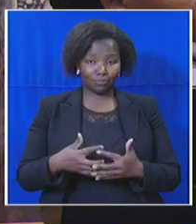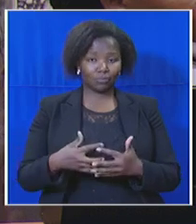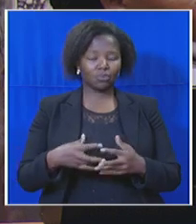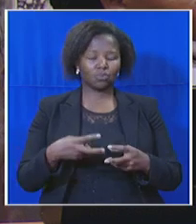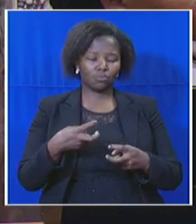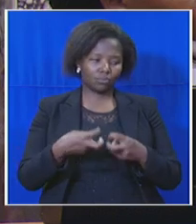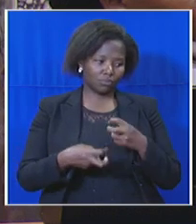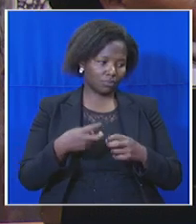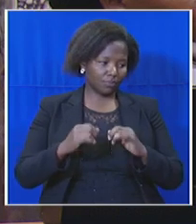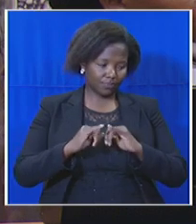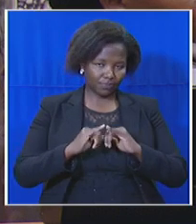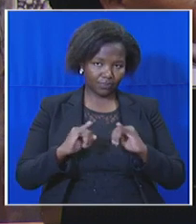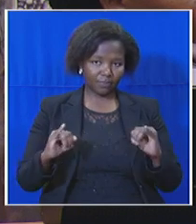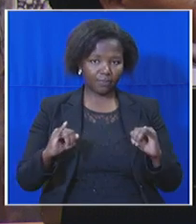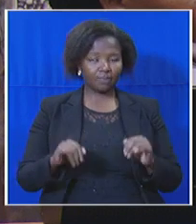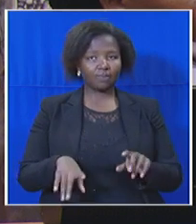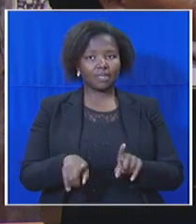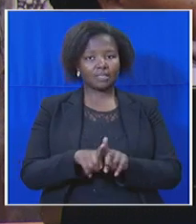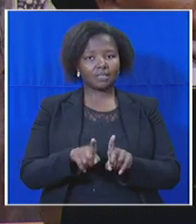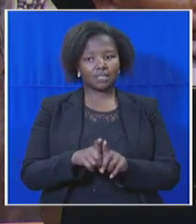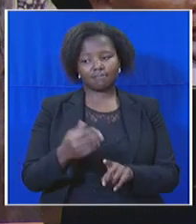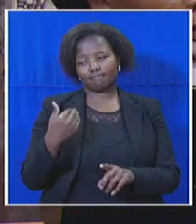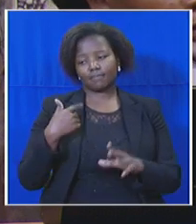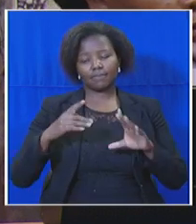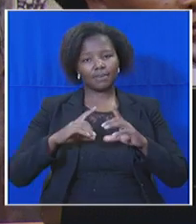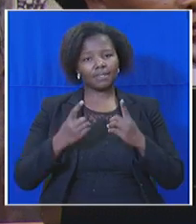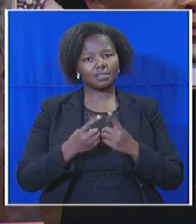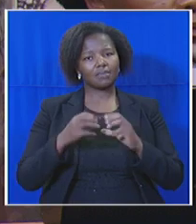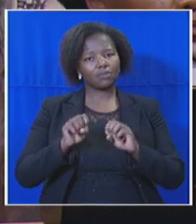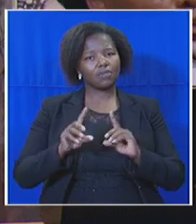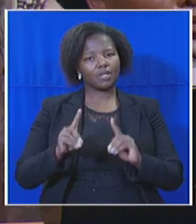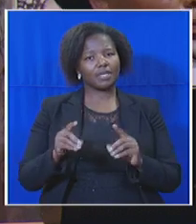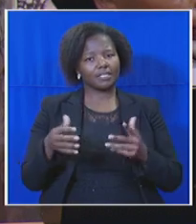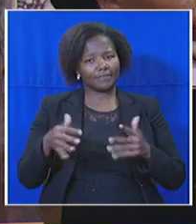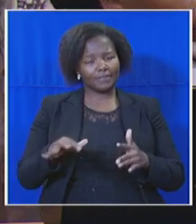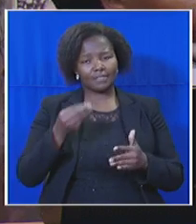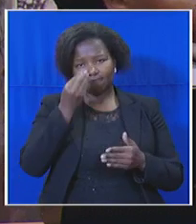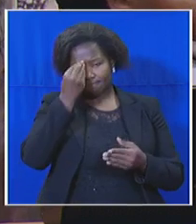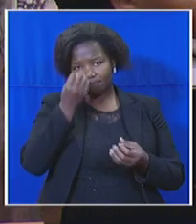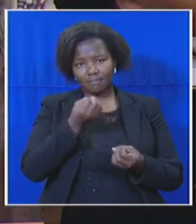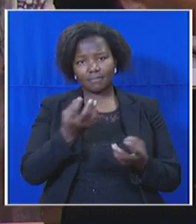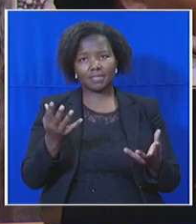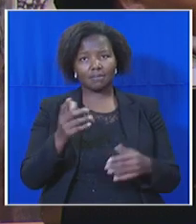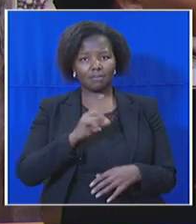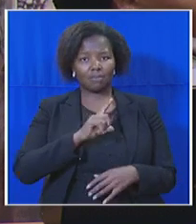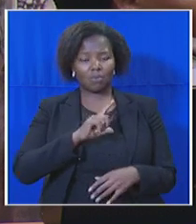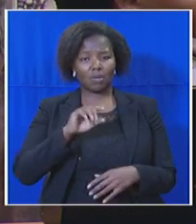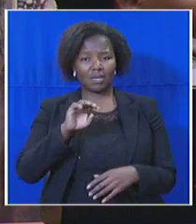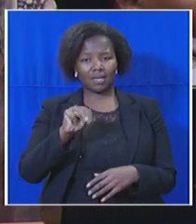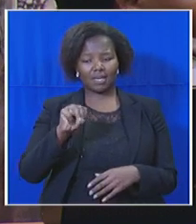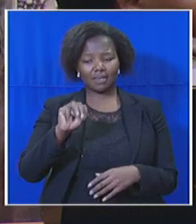These sentiments were echoed by the Department of Education in Gauteng when MEC Panyaza